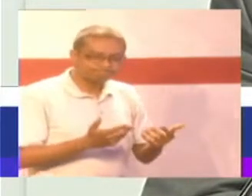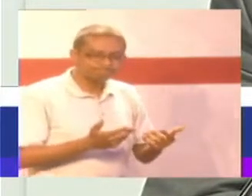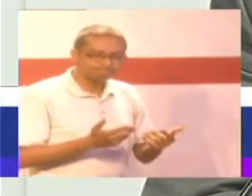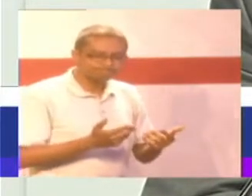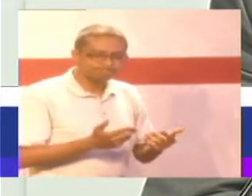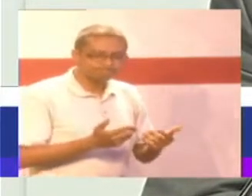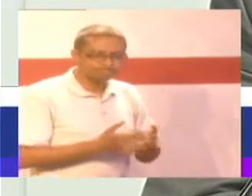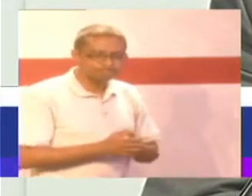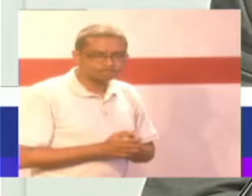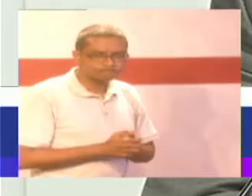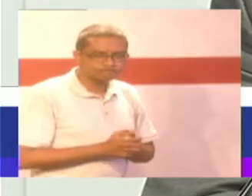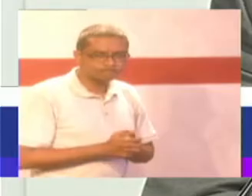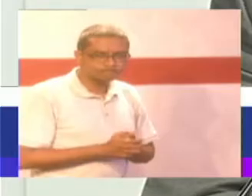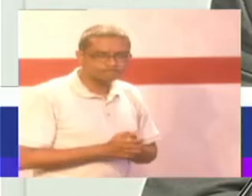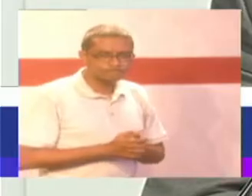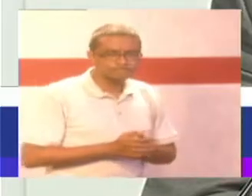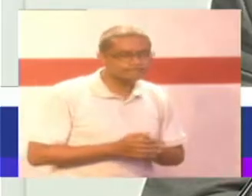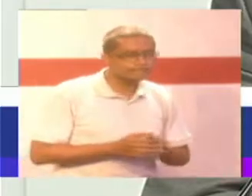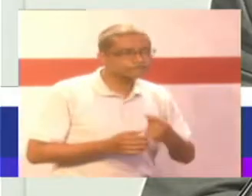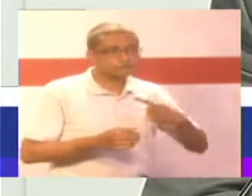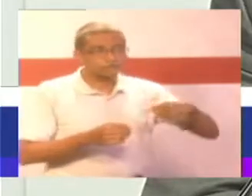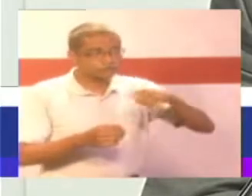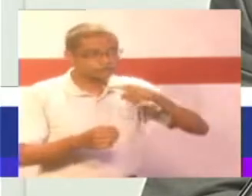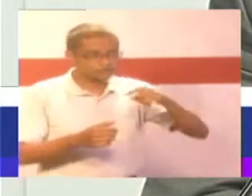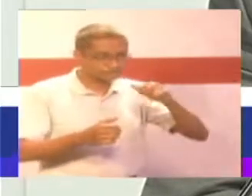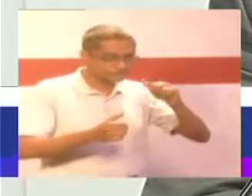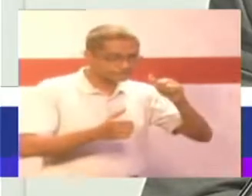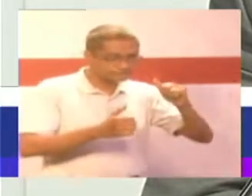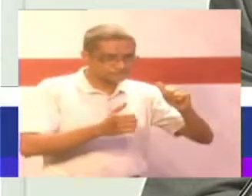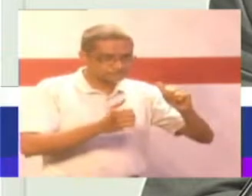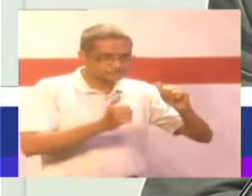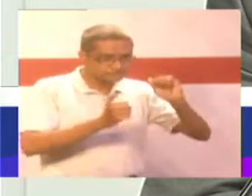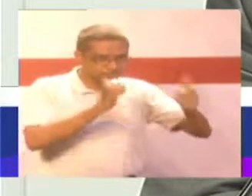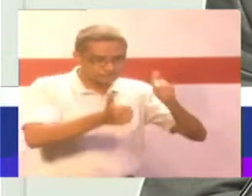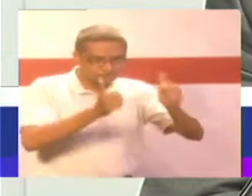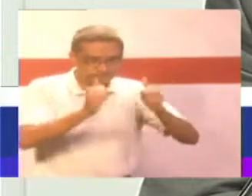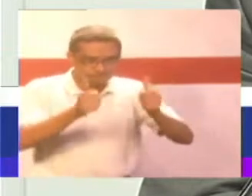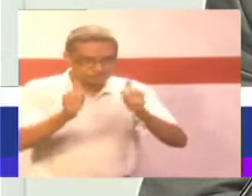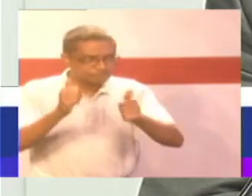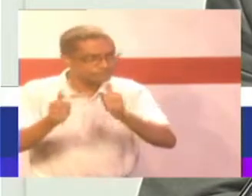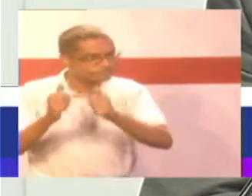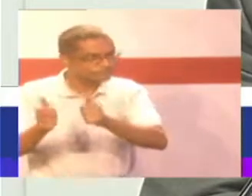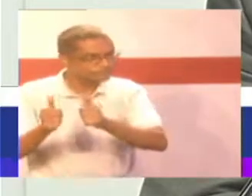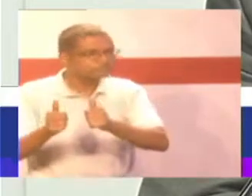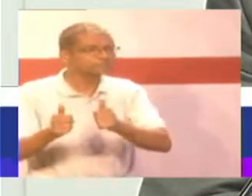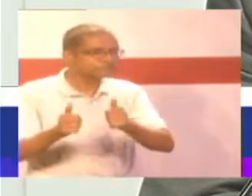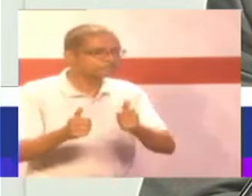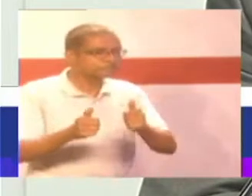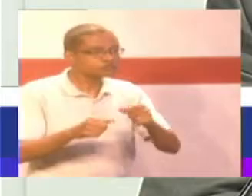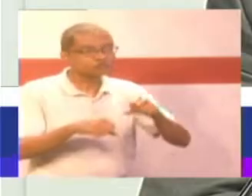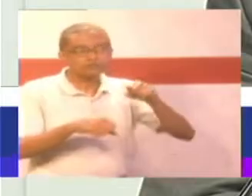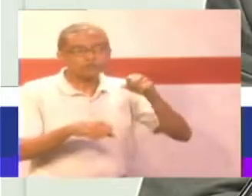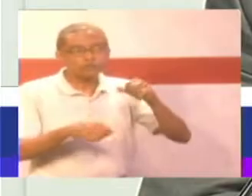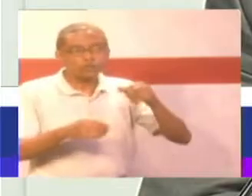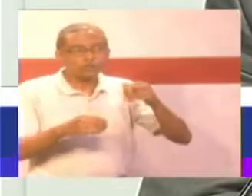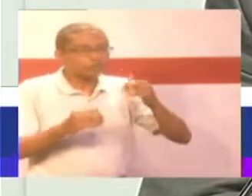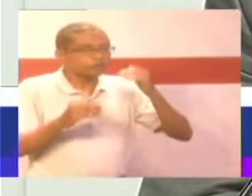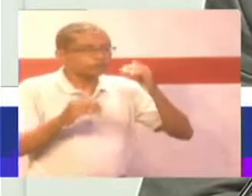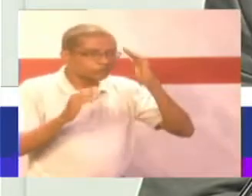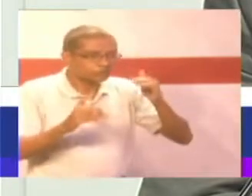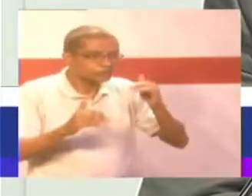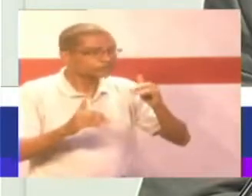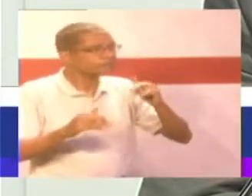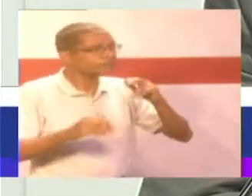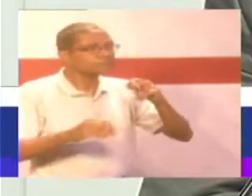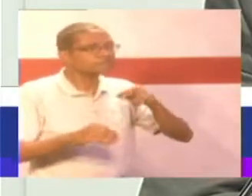having changed with regard to the mechanisms that we would want to have in place to reduce risk of spread in any place where individuals